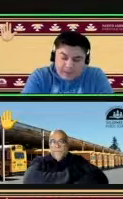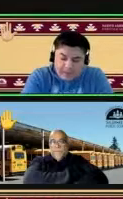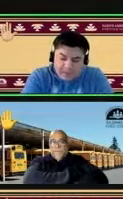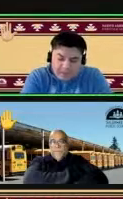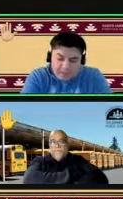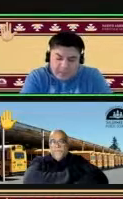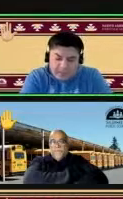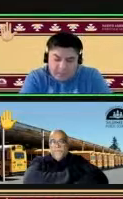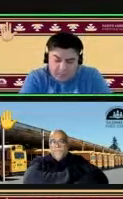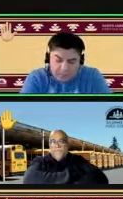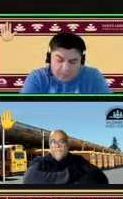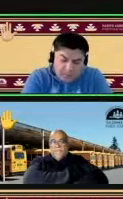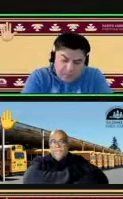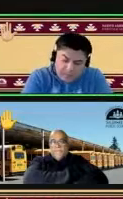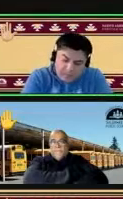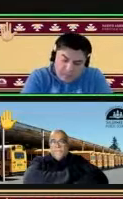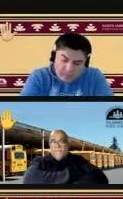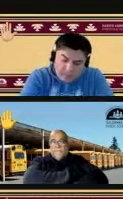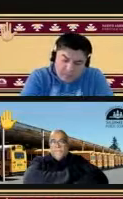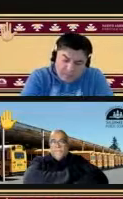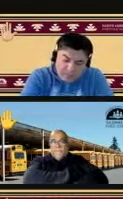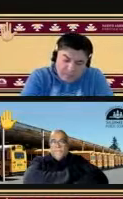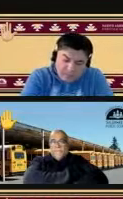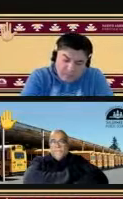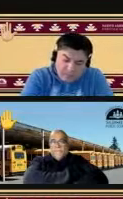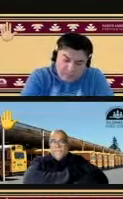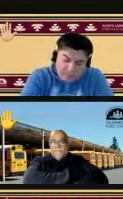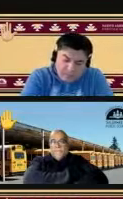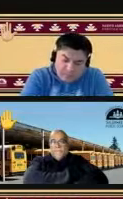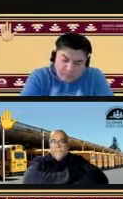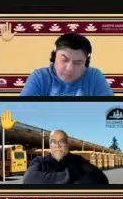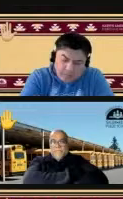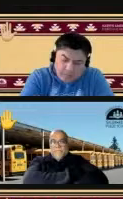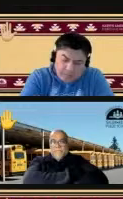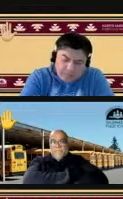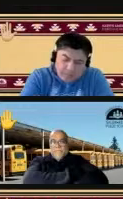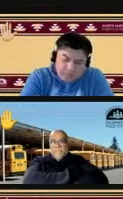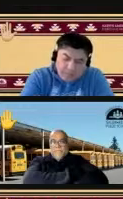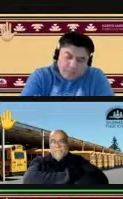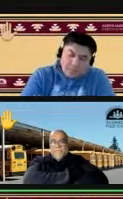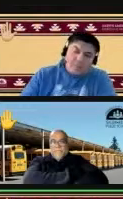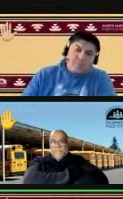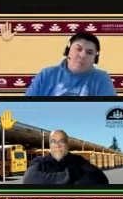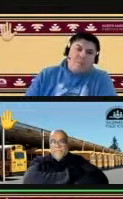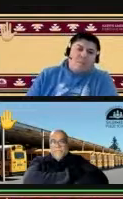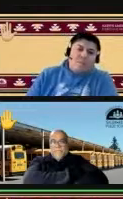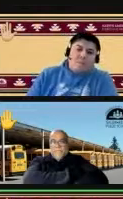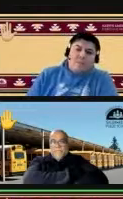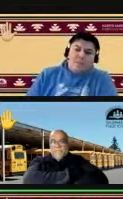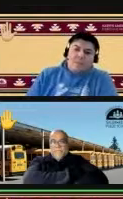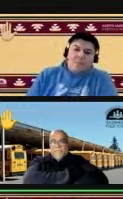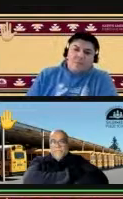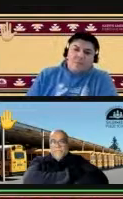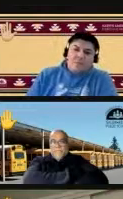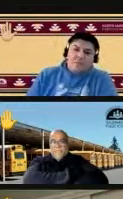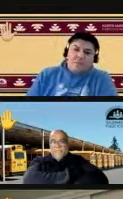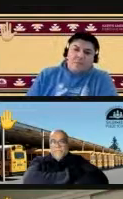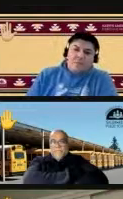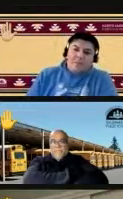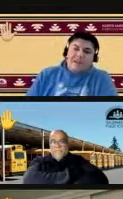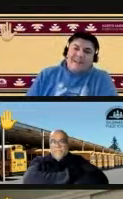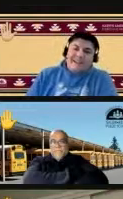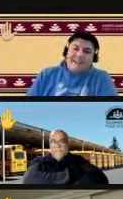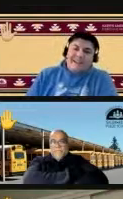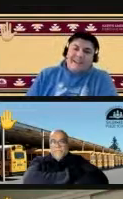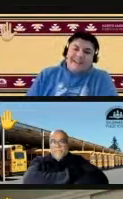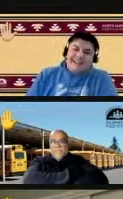you. Director Guzman-Ortiz. I just wanted to throw my pitch since I know Hank said he wanted to hear from us all.